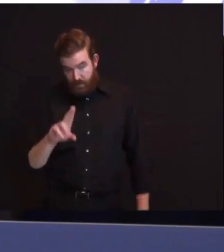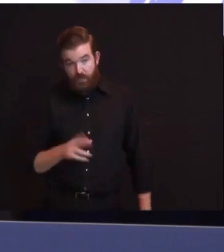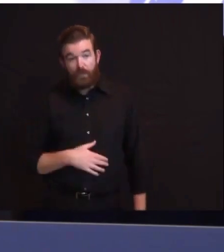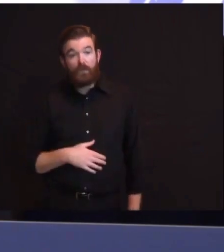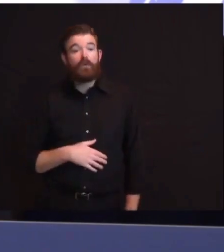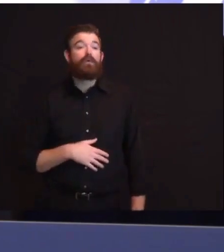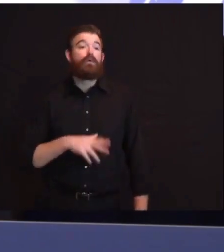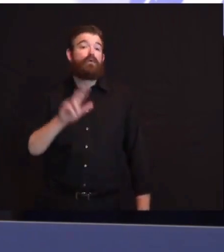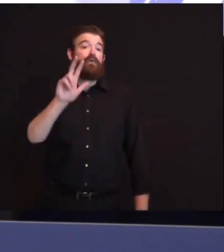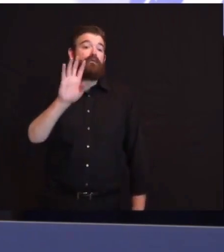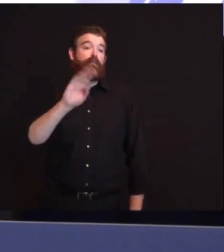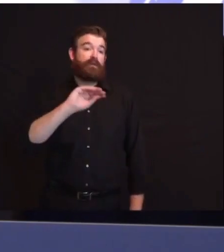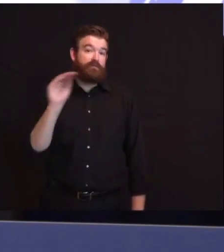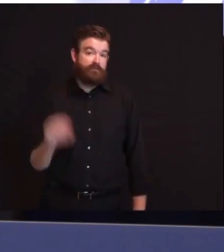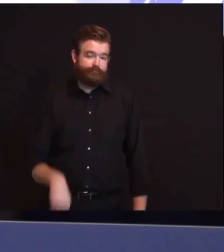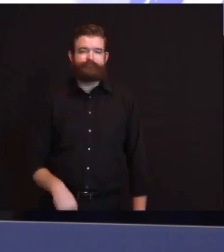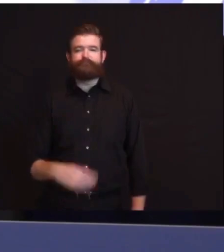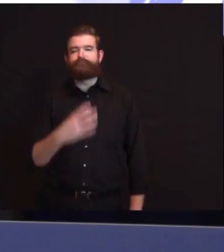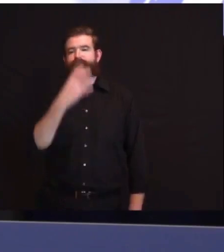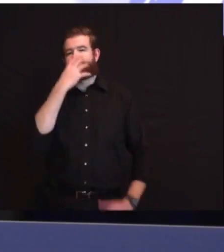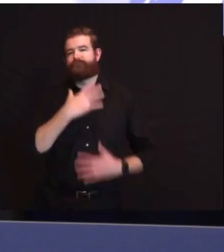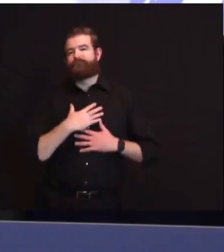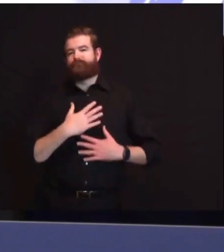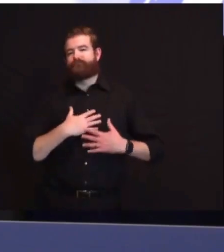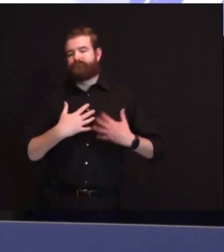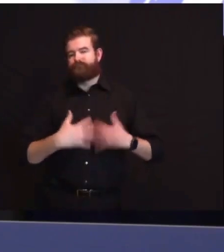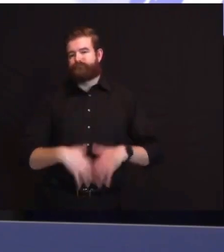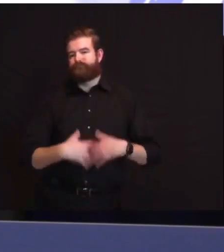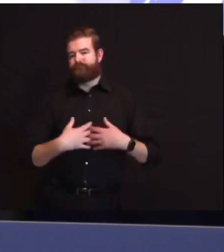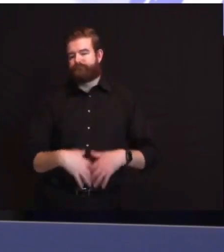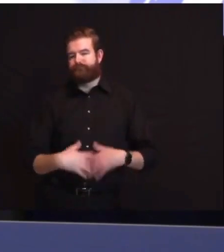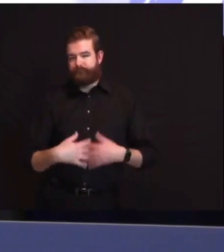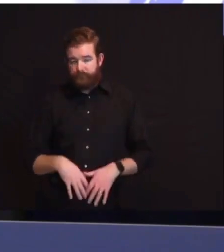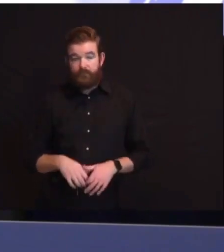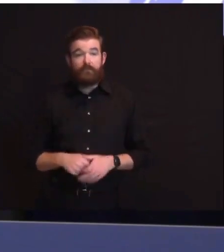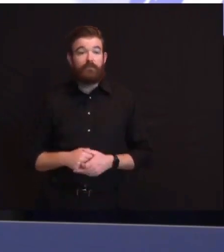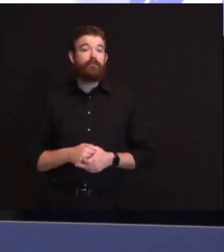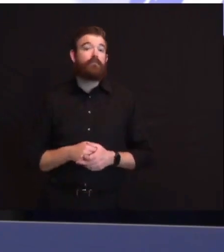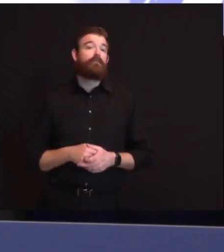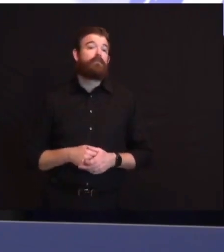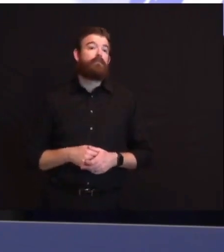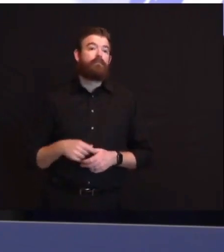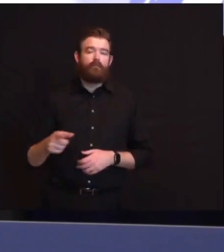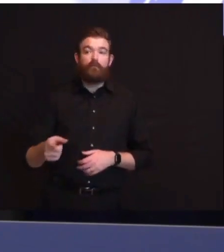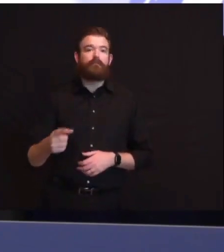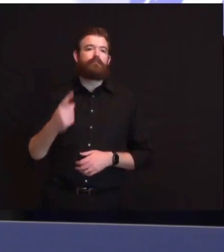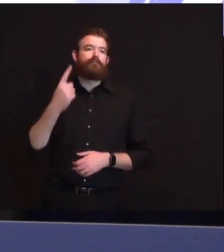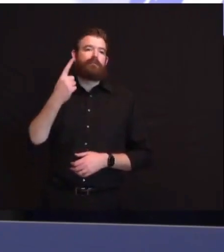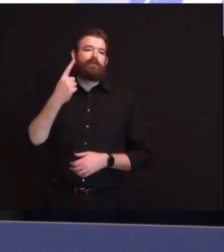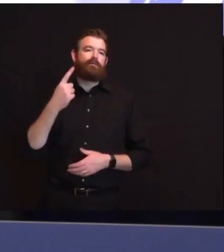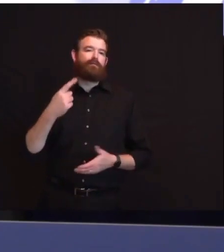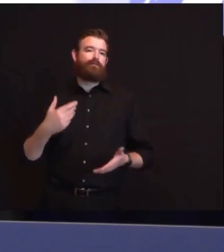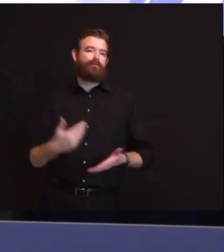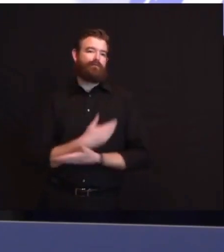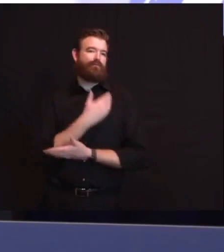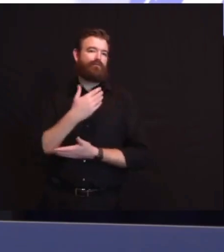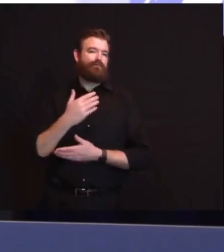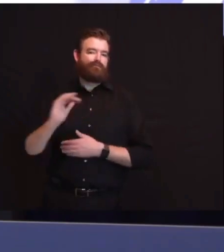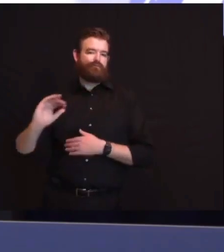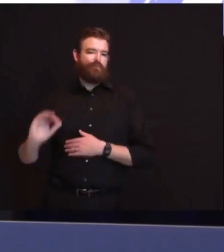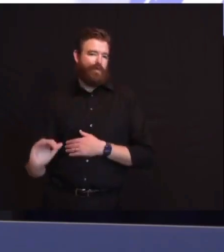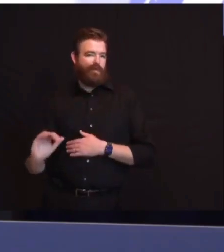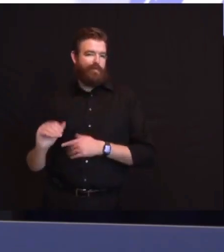ventilators. We are reporting one new case of multisystem inflammatory syndrome in children. There are